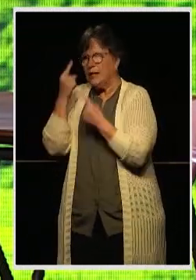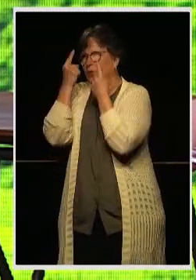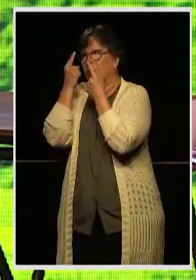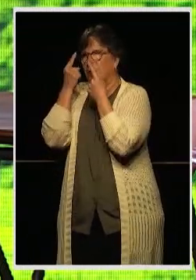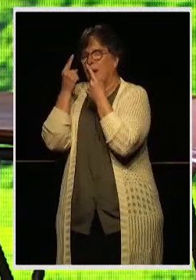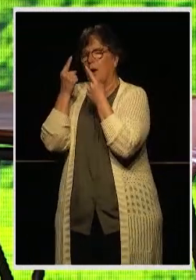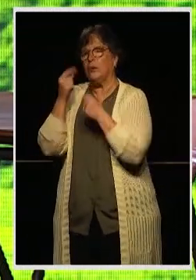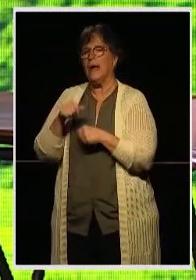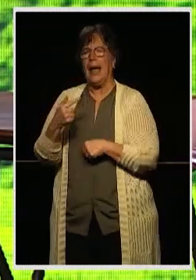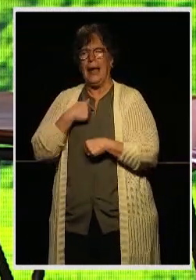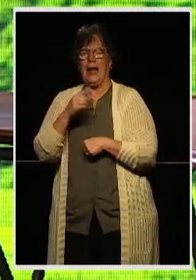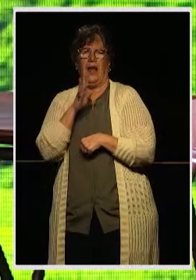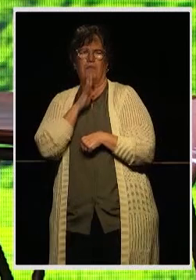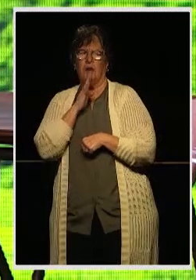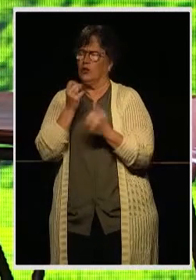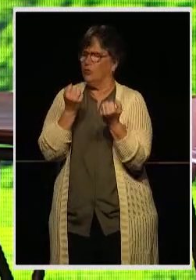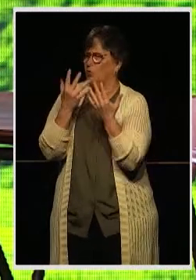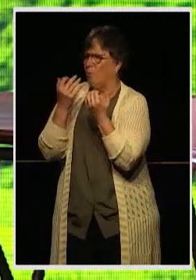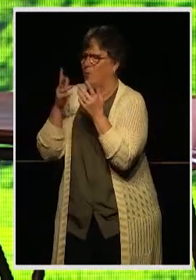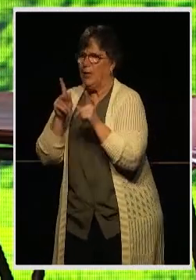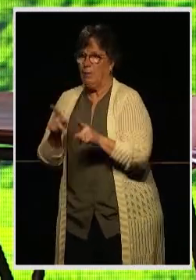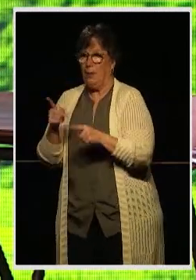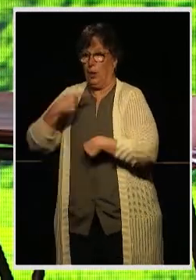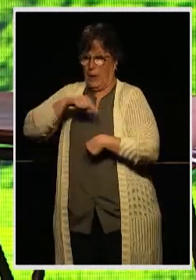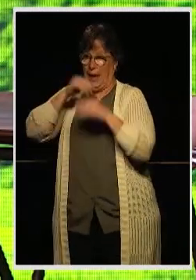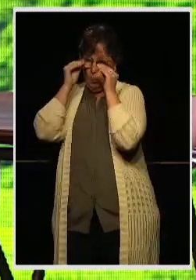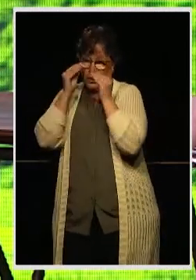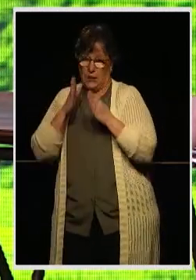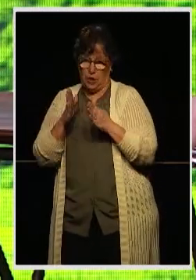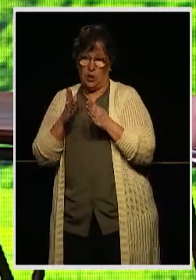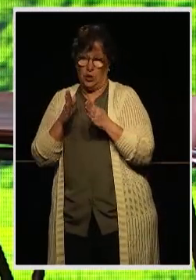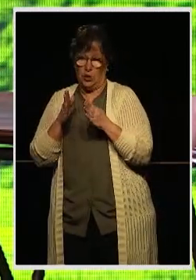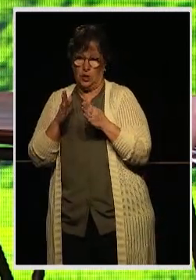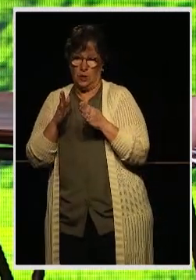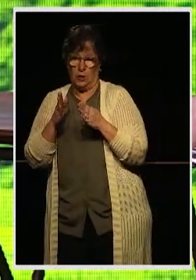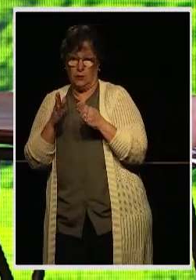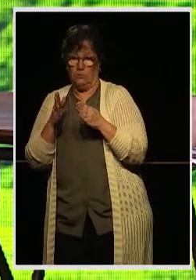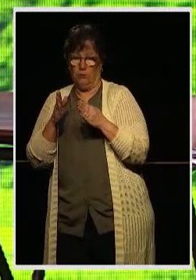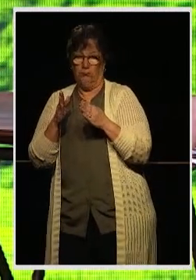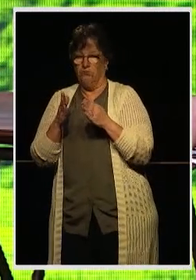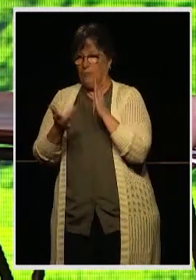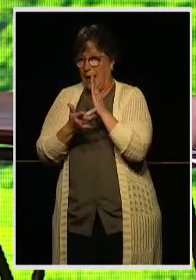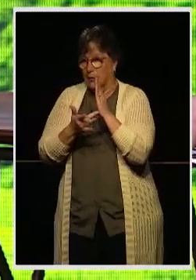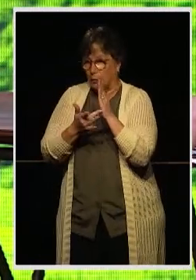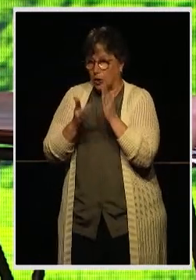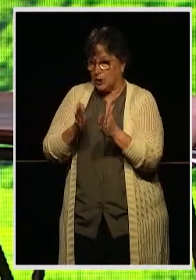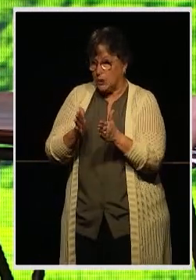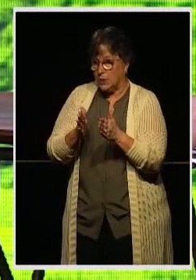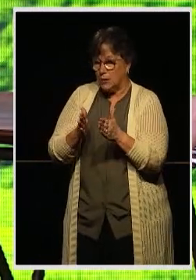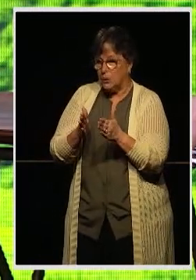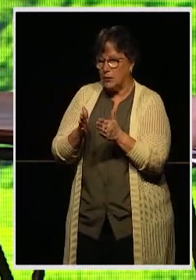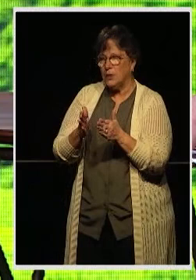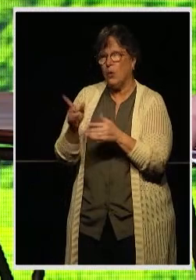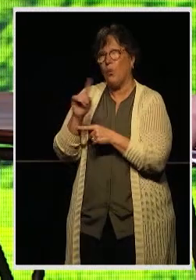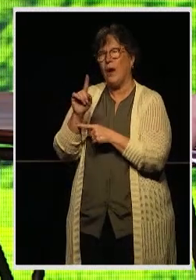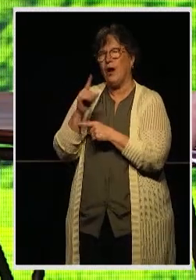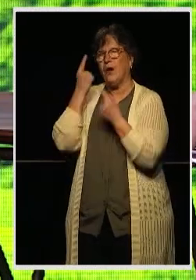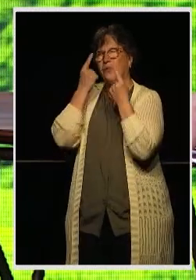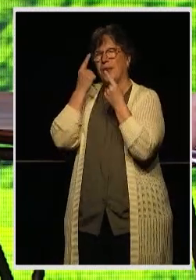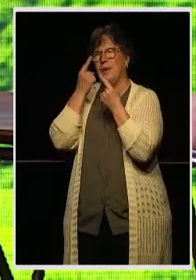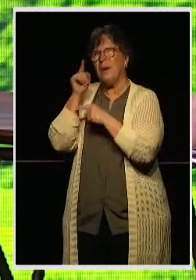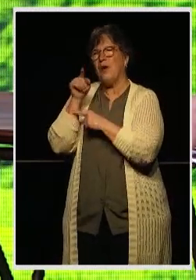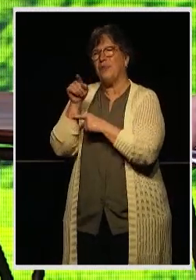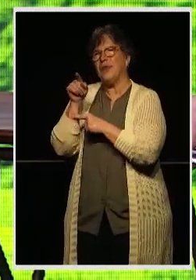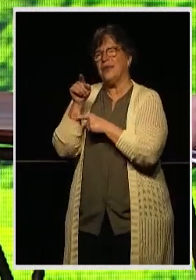few CEOs and our own faculty where we have expertise and the state of New York thinking about this innovative